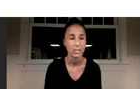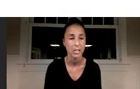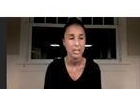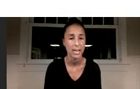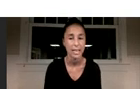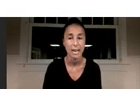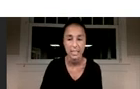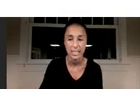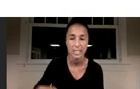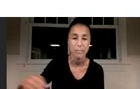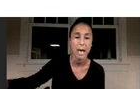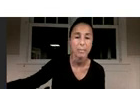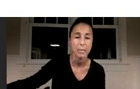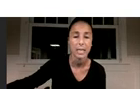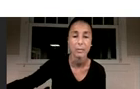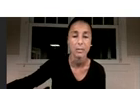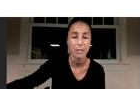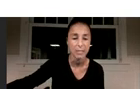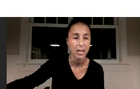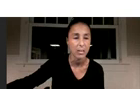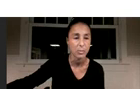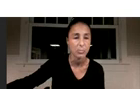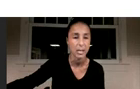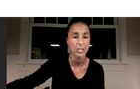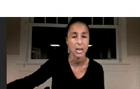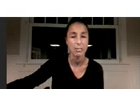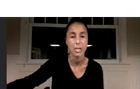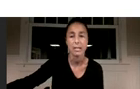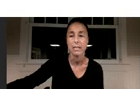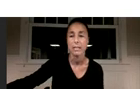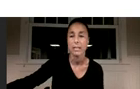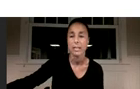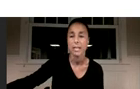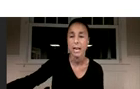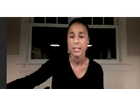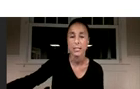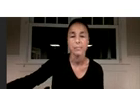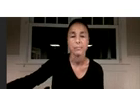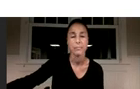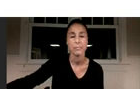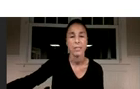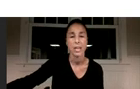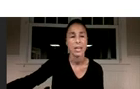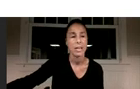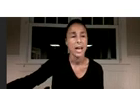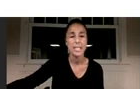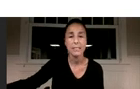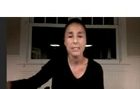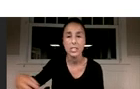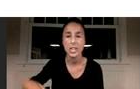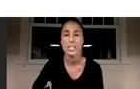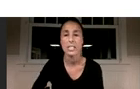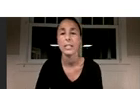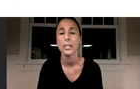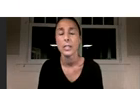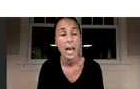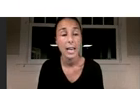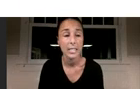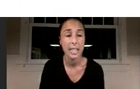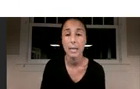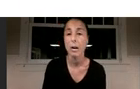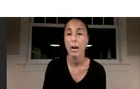metro-proximate location and guarantees its compatibility with the rest of the Hunter's Branch neighborhood. Next. As Stephen